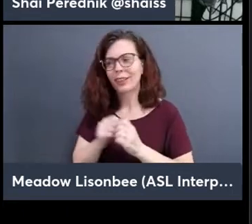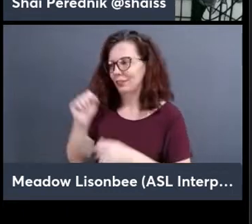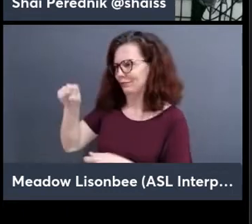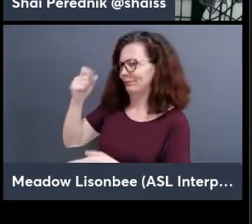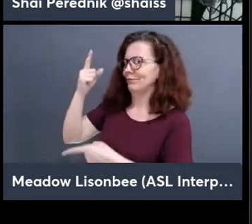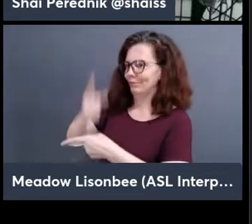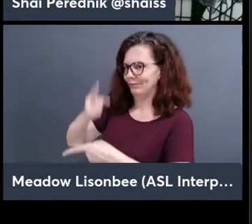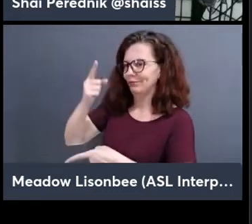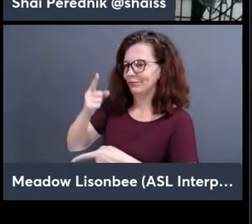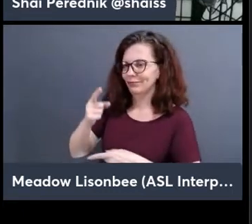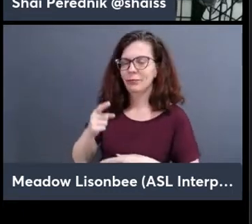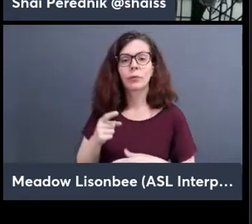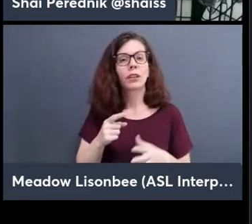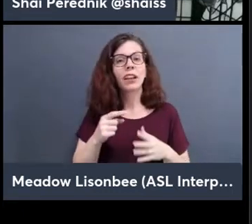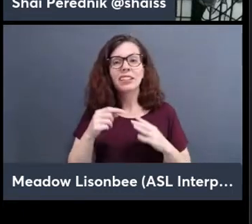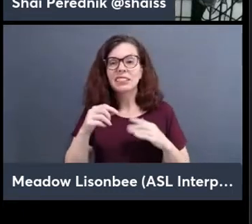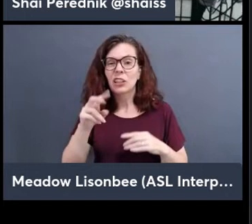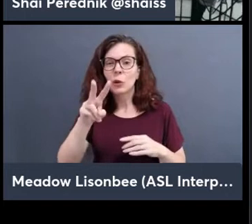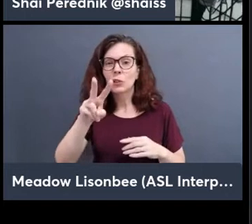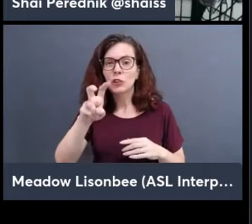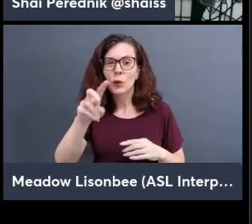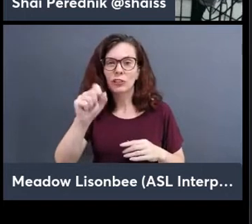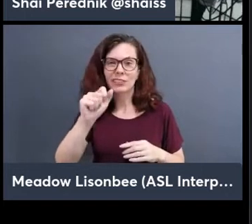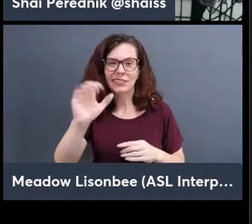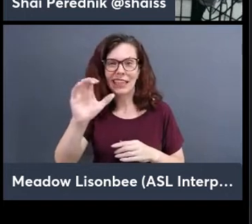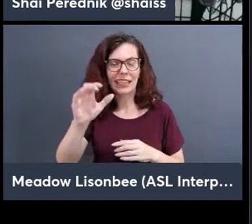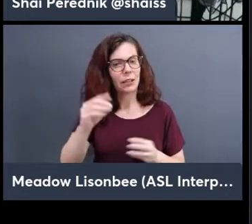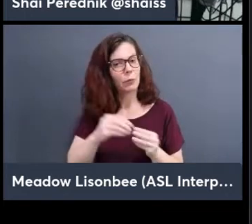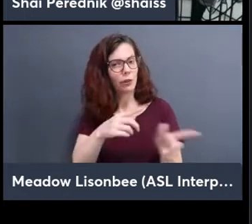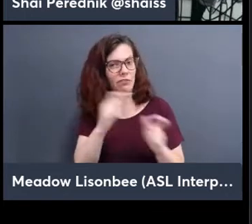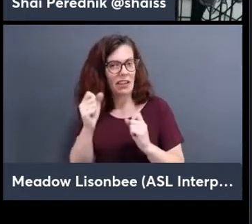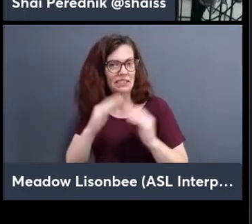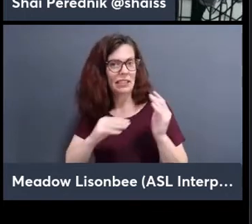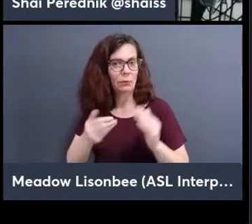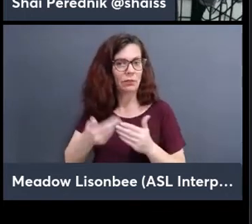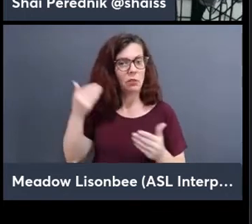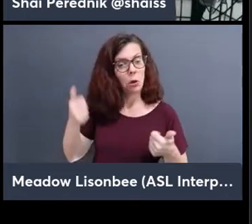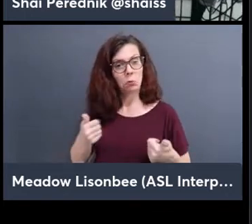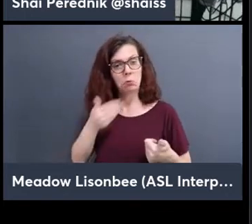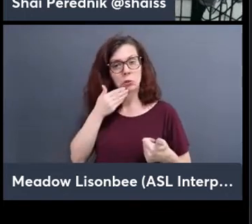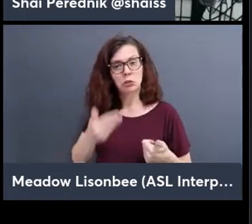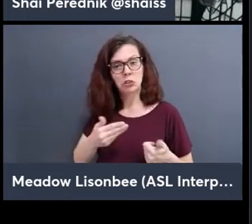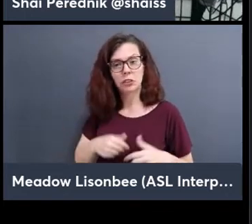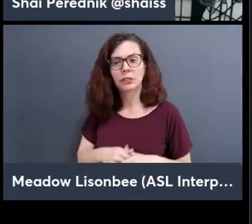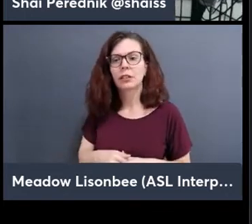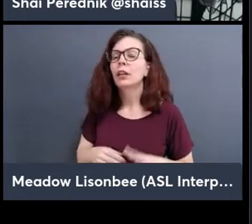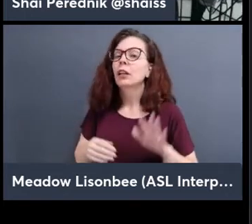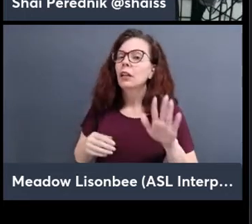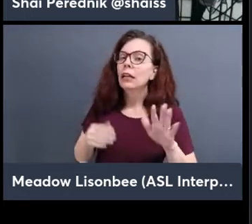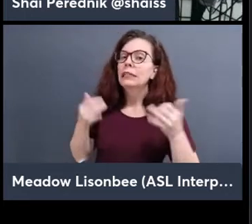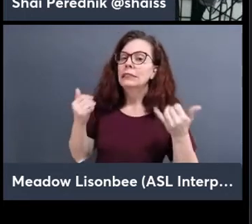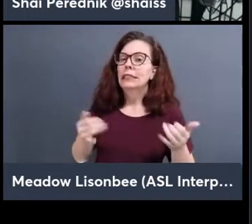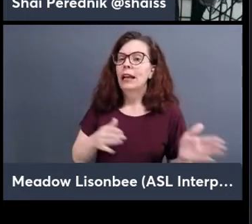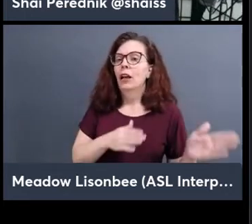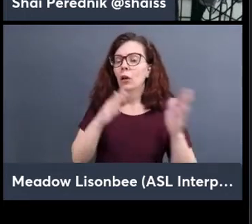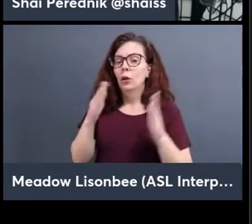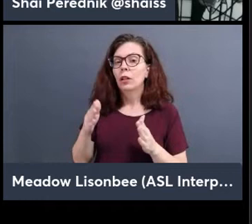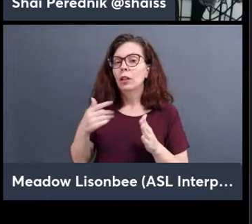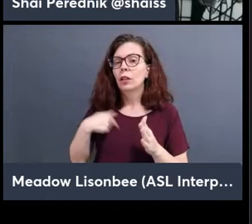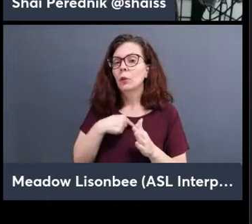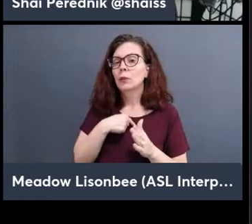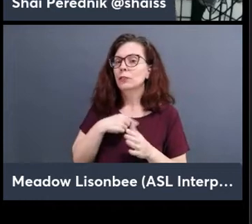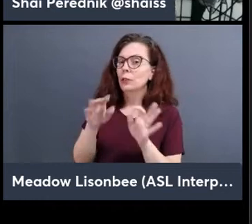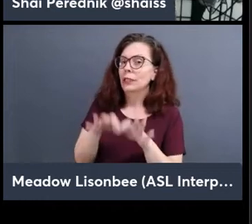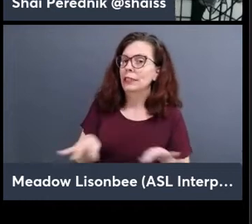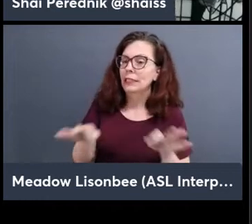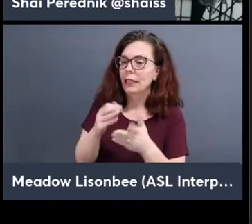so took just under 200 seconds. It was a little faster than it was before. So that's good. So let's go ahead, and now we're going to do a key thing, right? We're